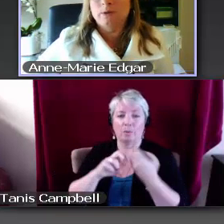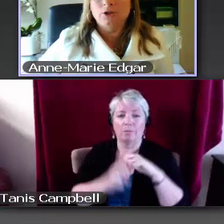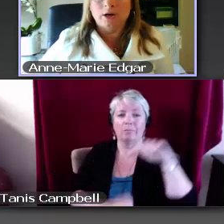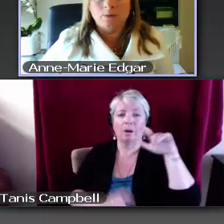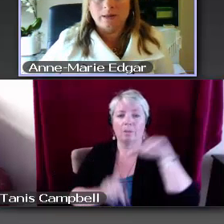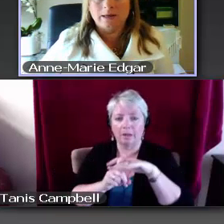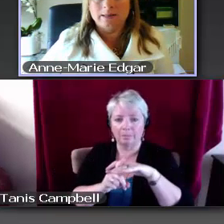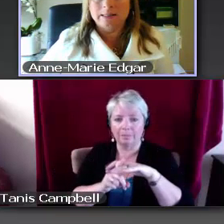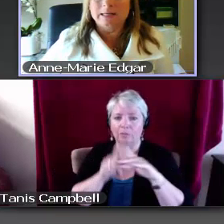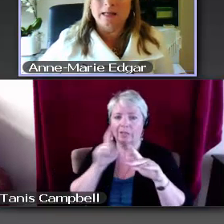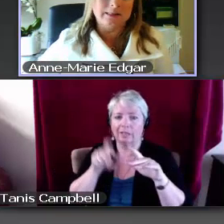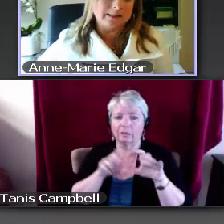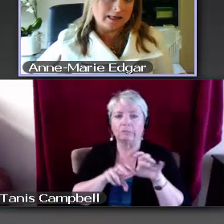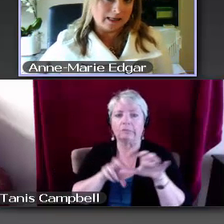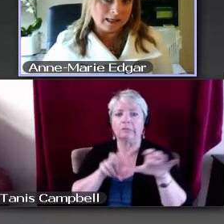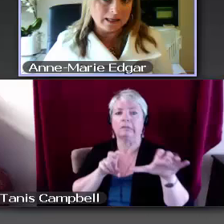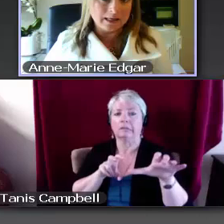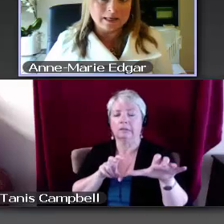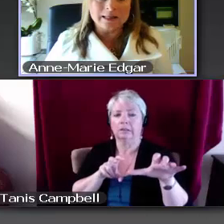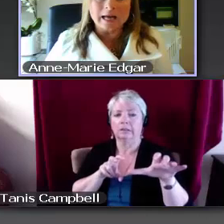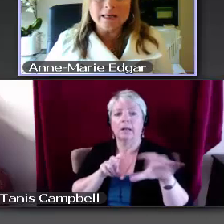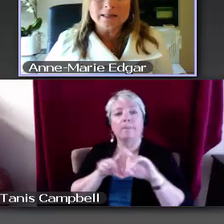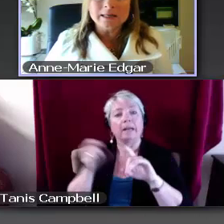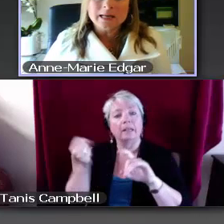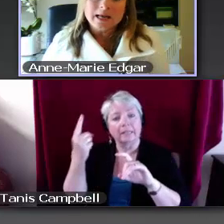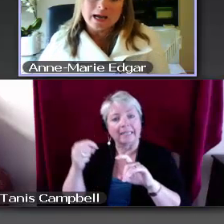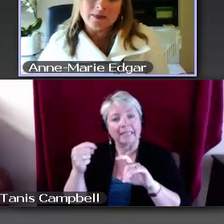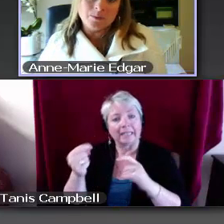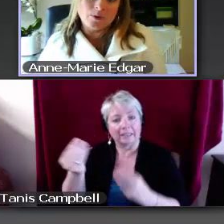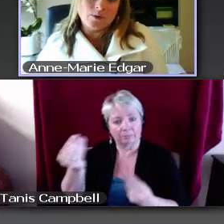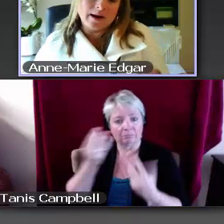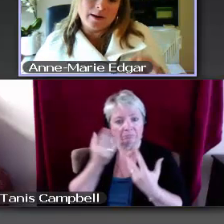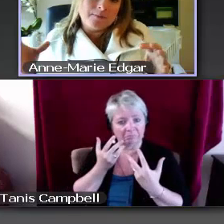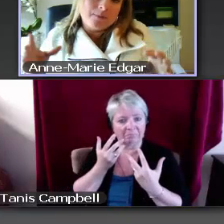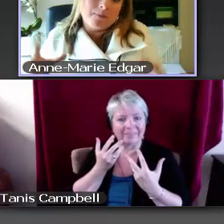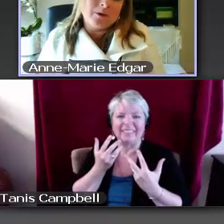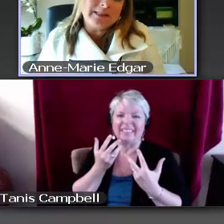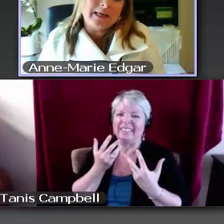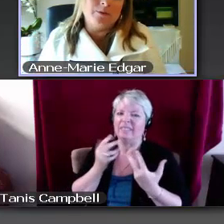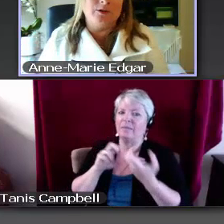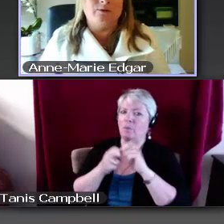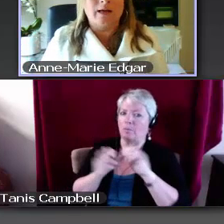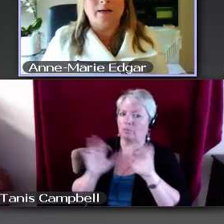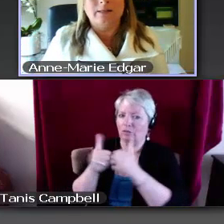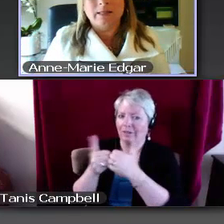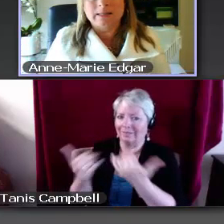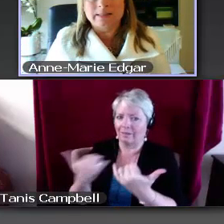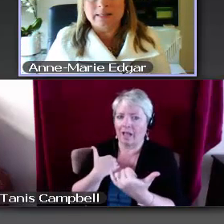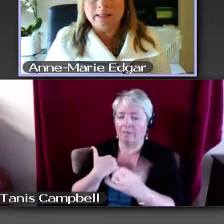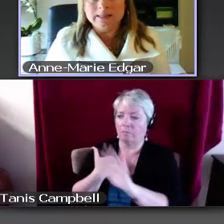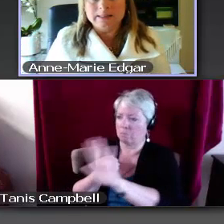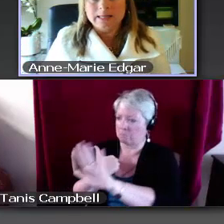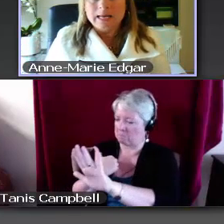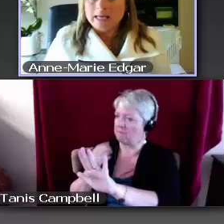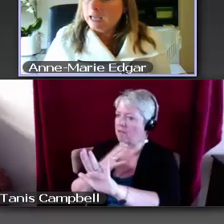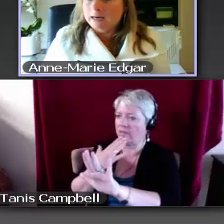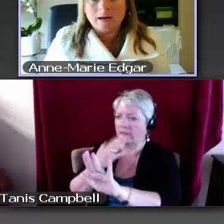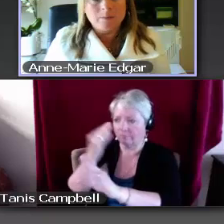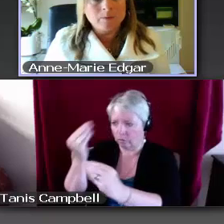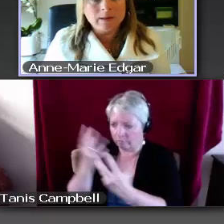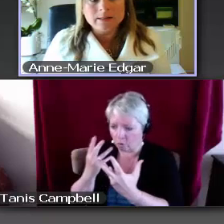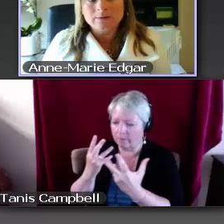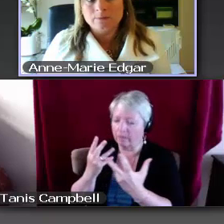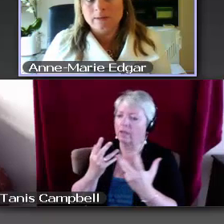able to reach out with us and tell us that he had hit a glut, and the program was able to flex to his needs. He